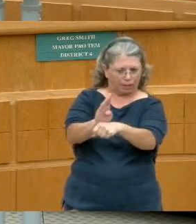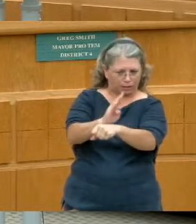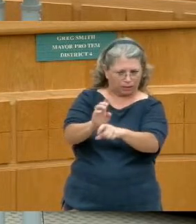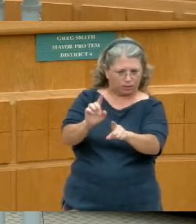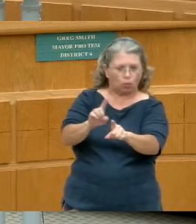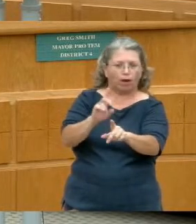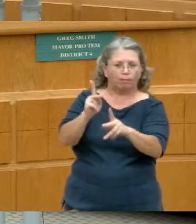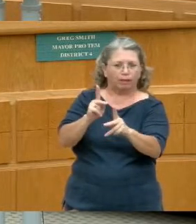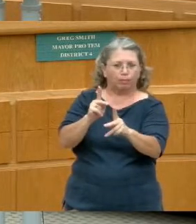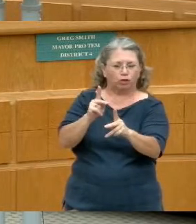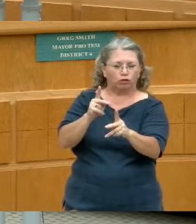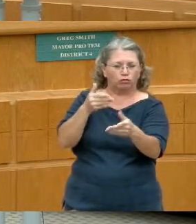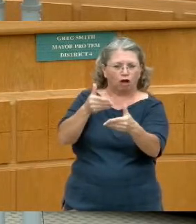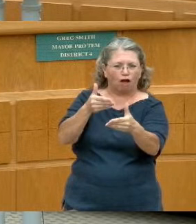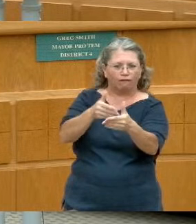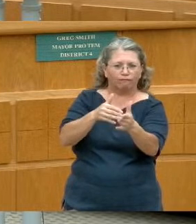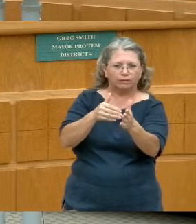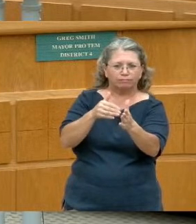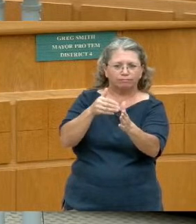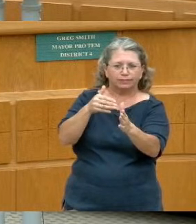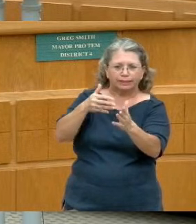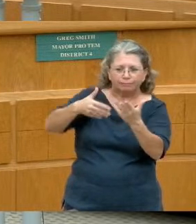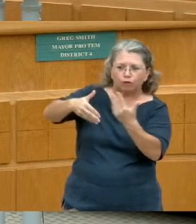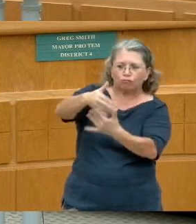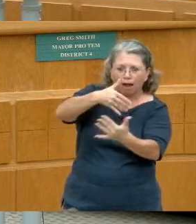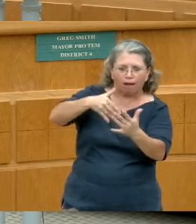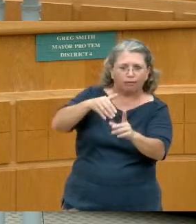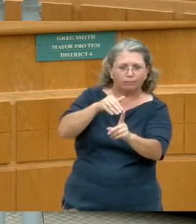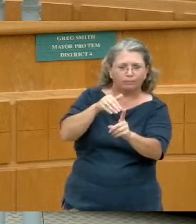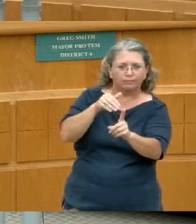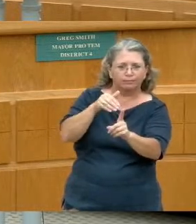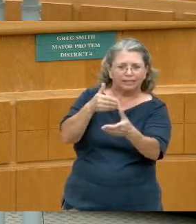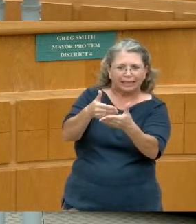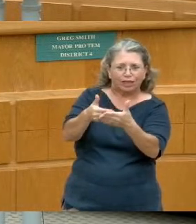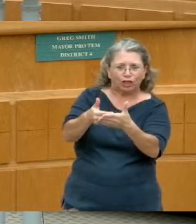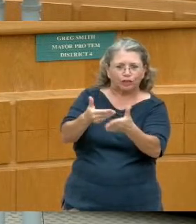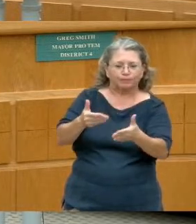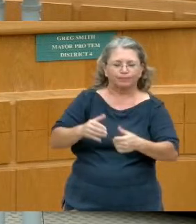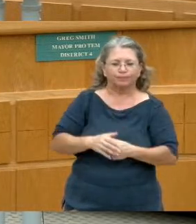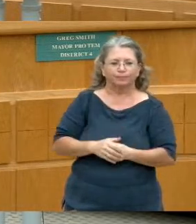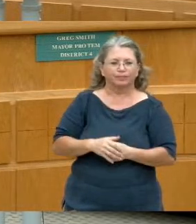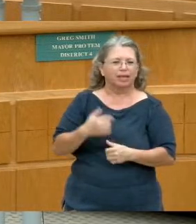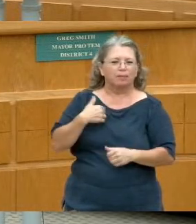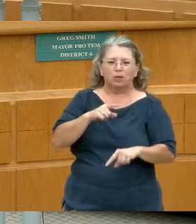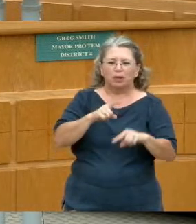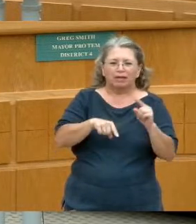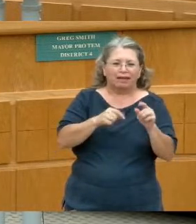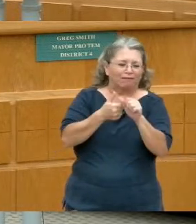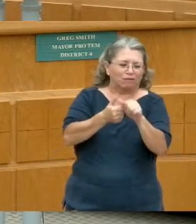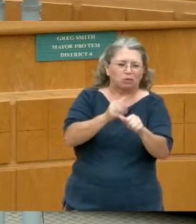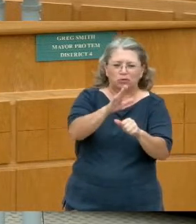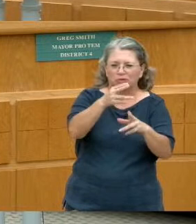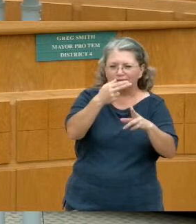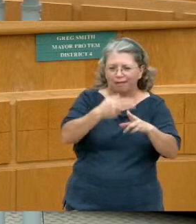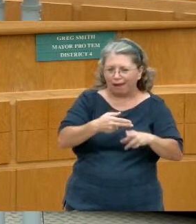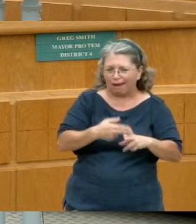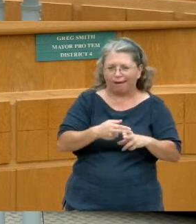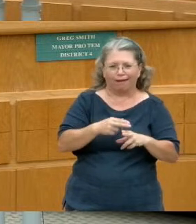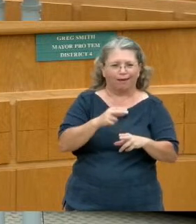anonymized, it's processed to some level. We don't have access to the raw data. We can't look up your names in the data or anything like